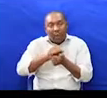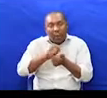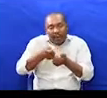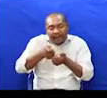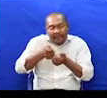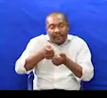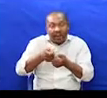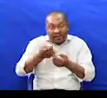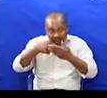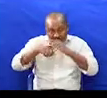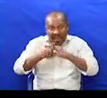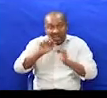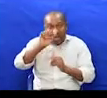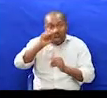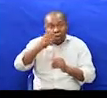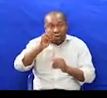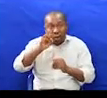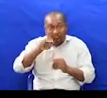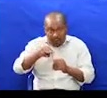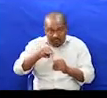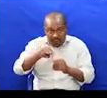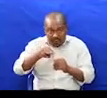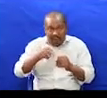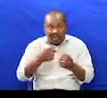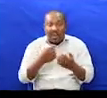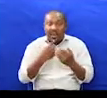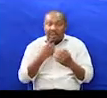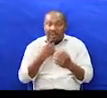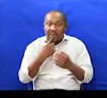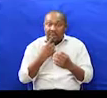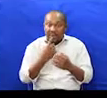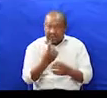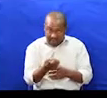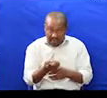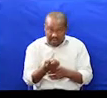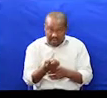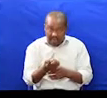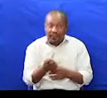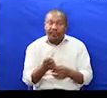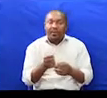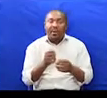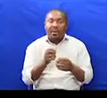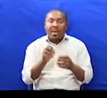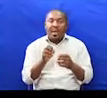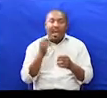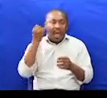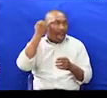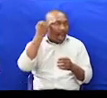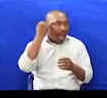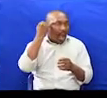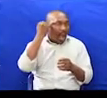that atom. And they concluded that the idea, modification of